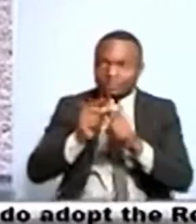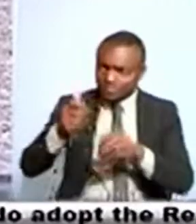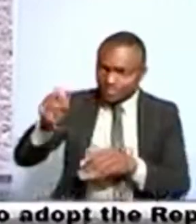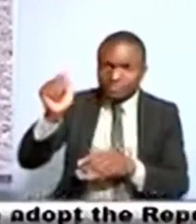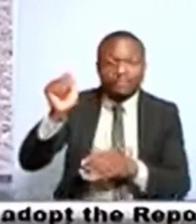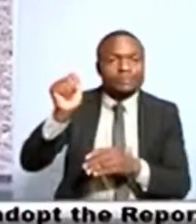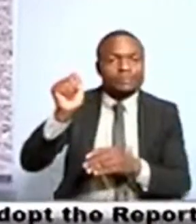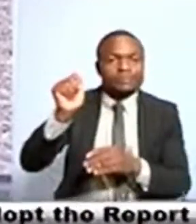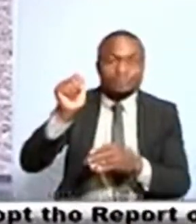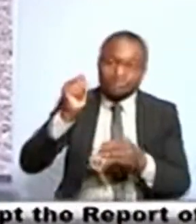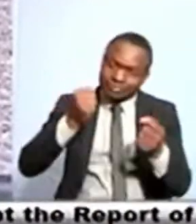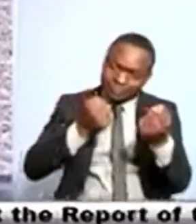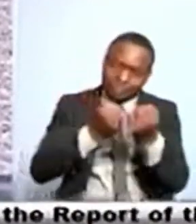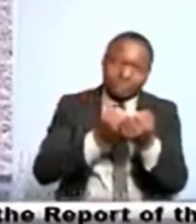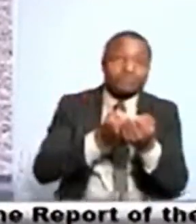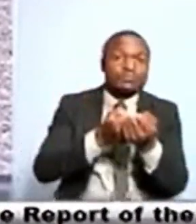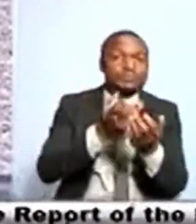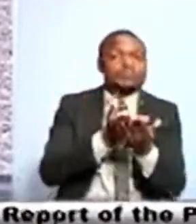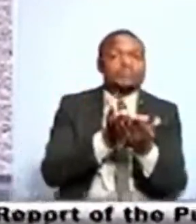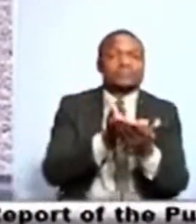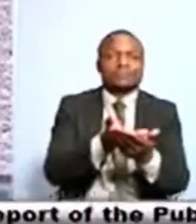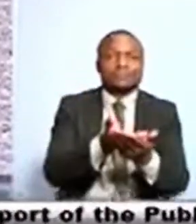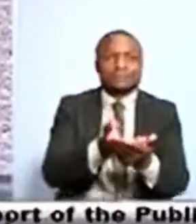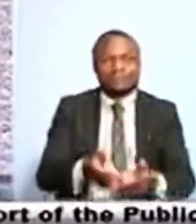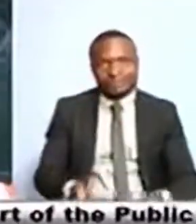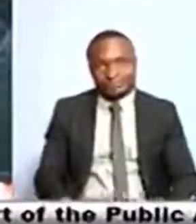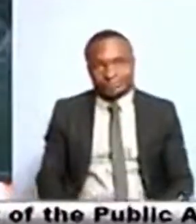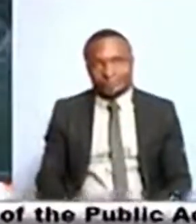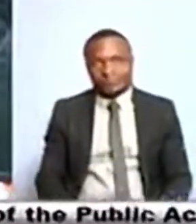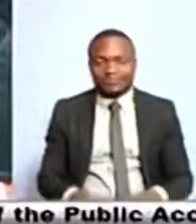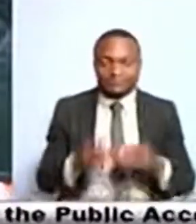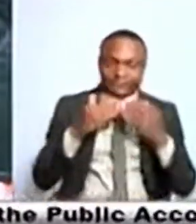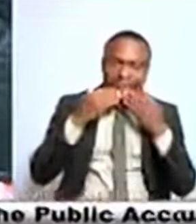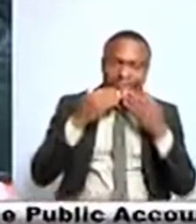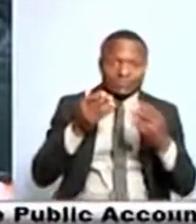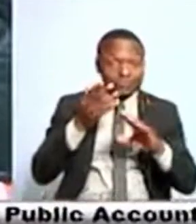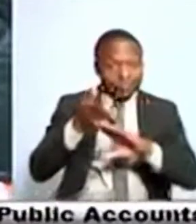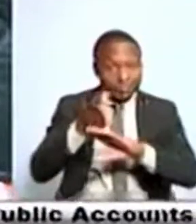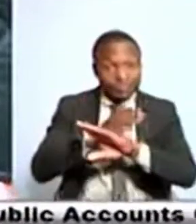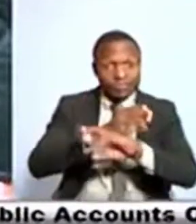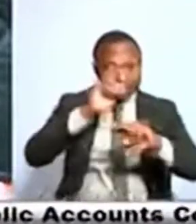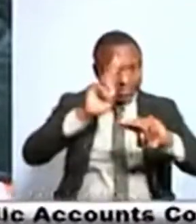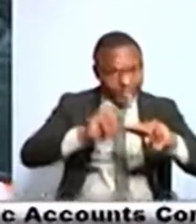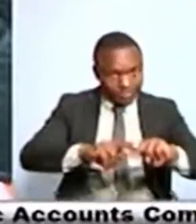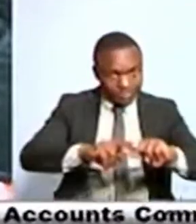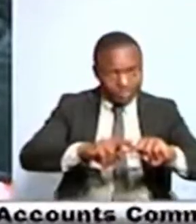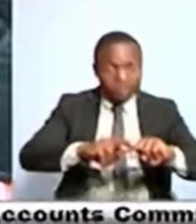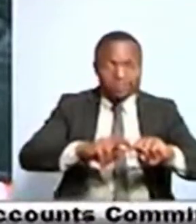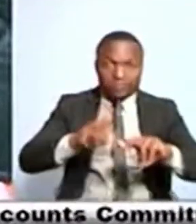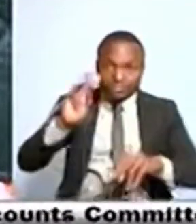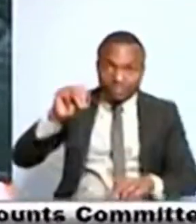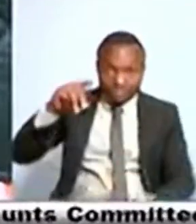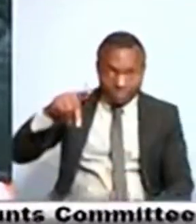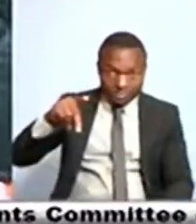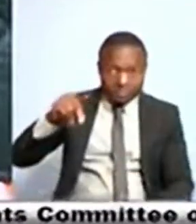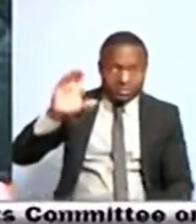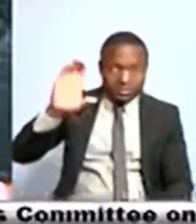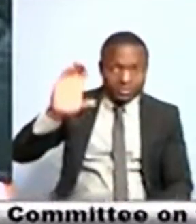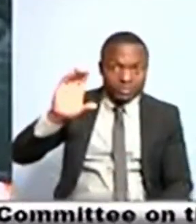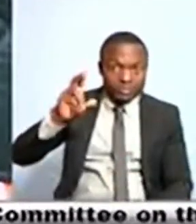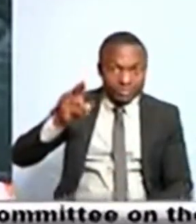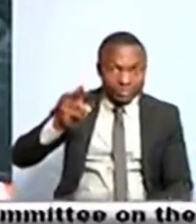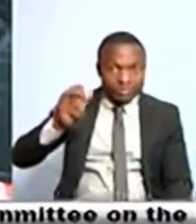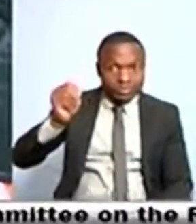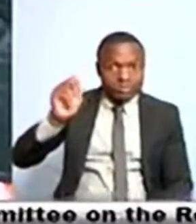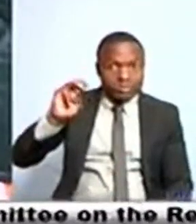to support and submit. Thank you very much. Before you sit down, Honorable Member for Chama South, you can